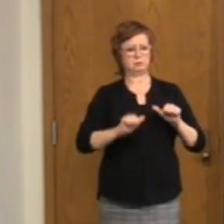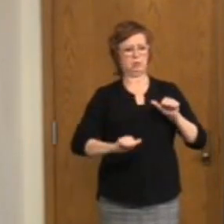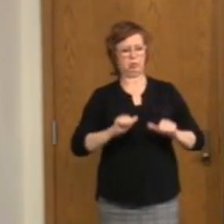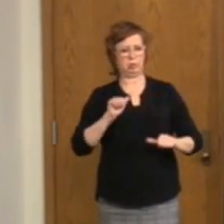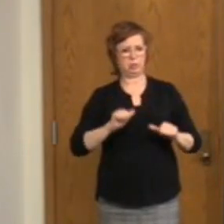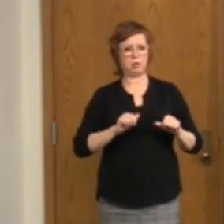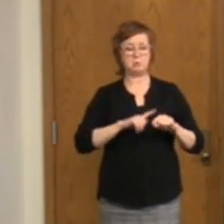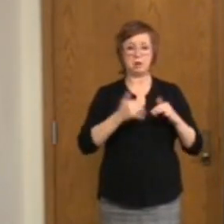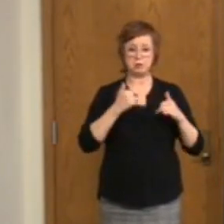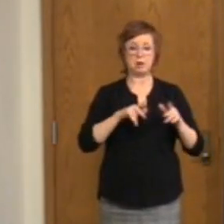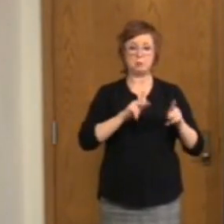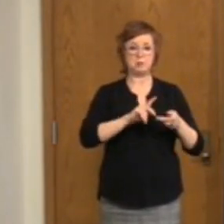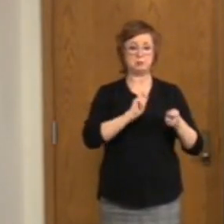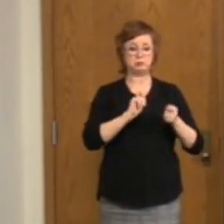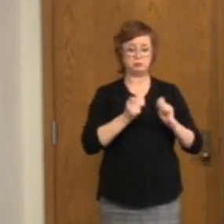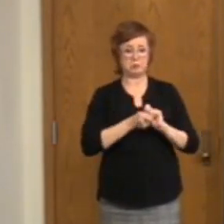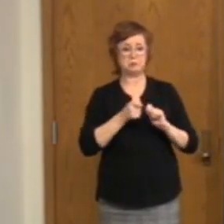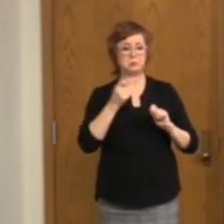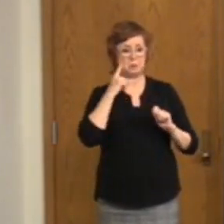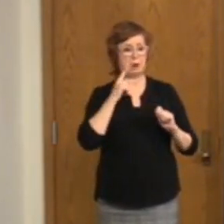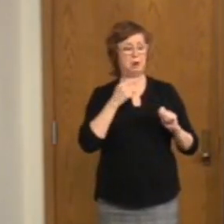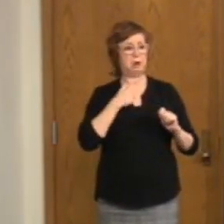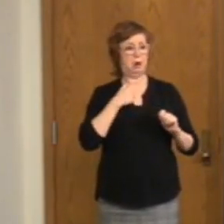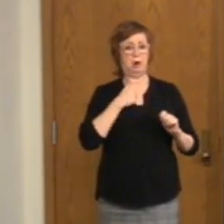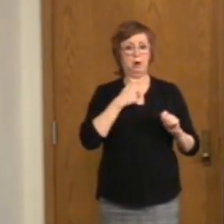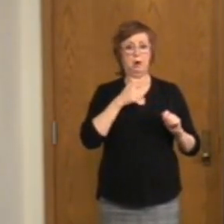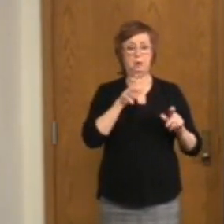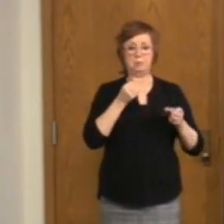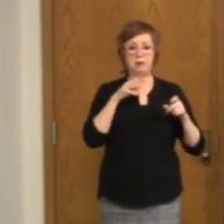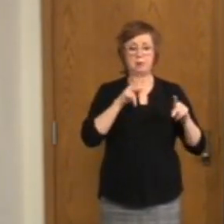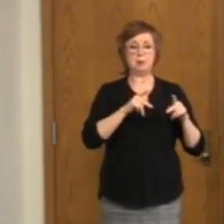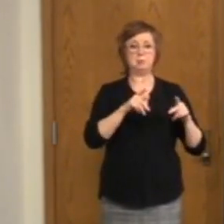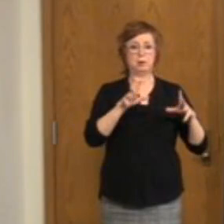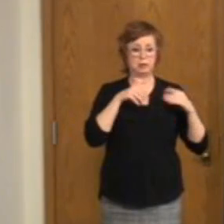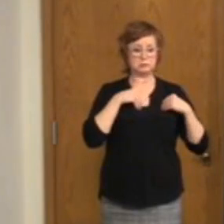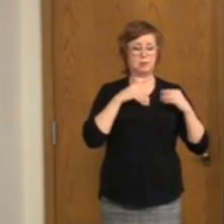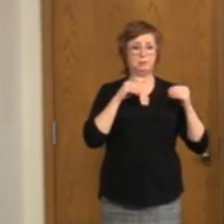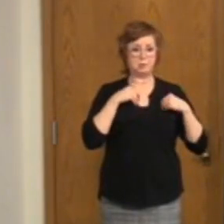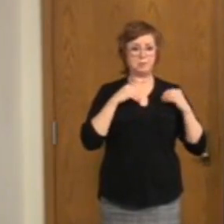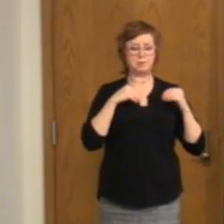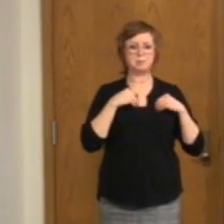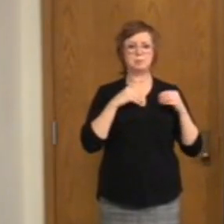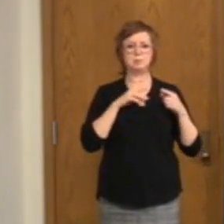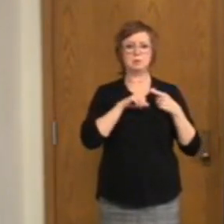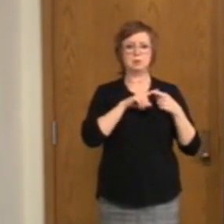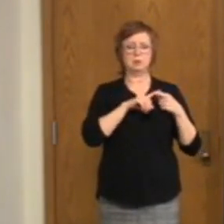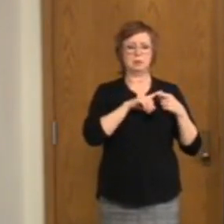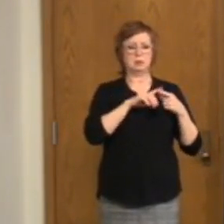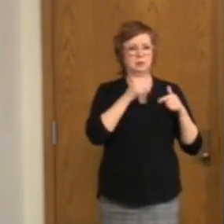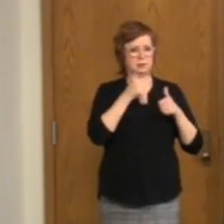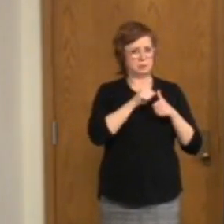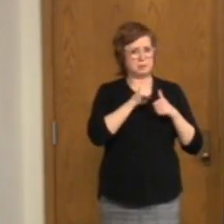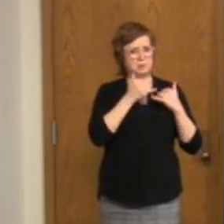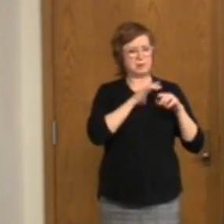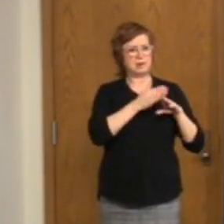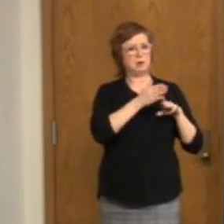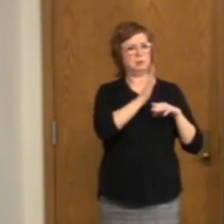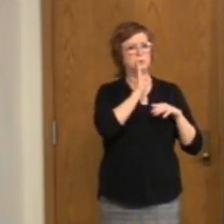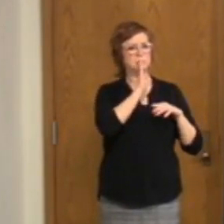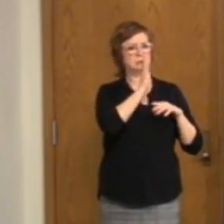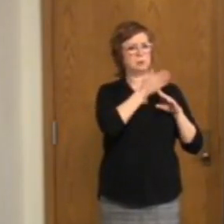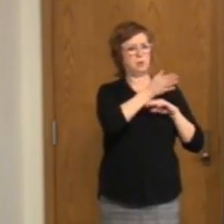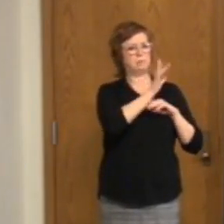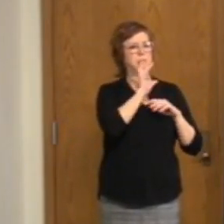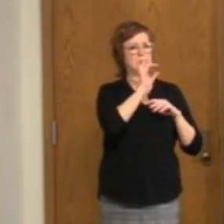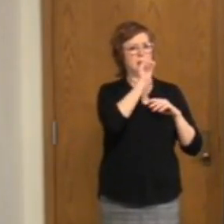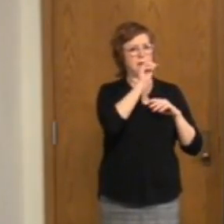care residents, and as vaccination starts, 18 and older, and in some cases 17 and older is high. But again,